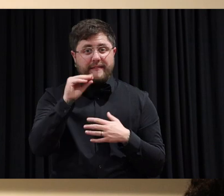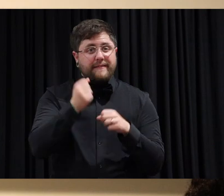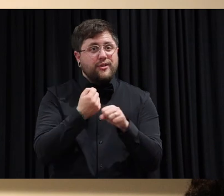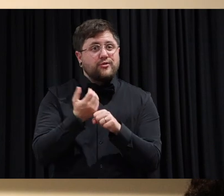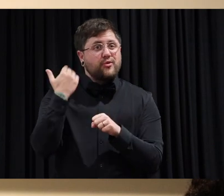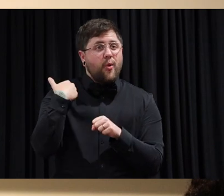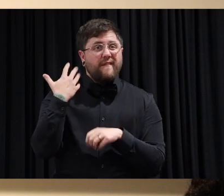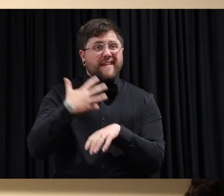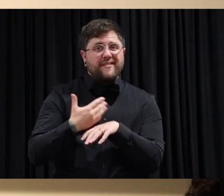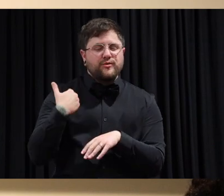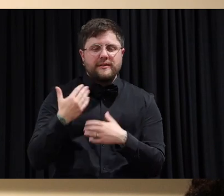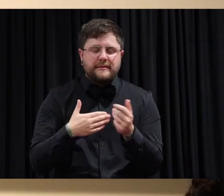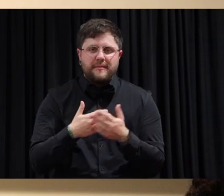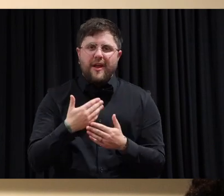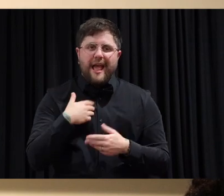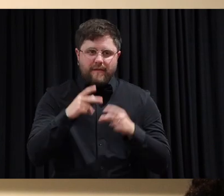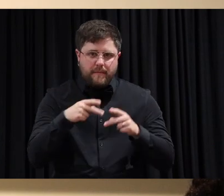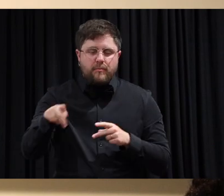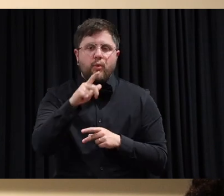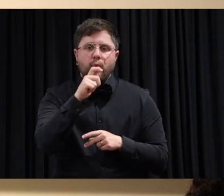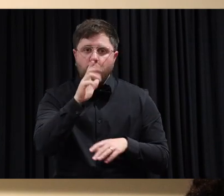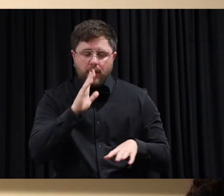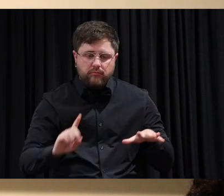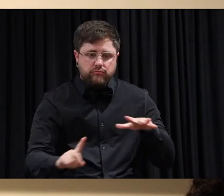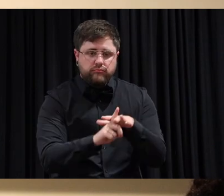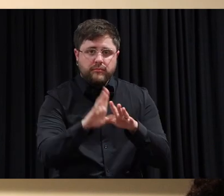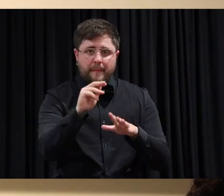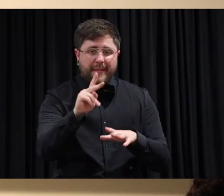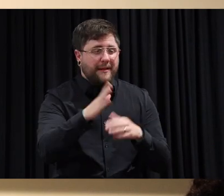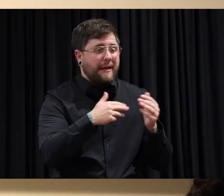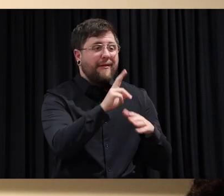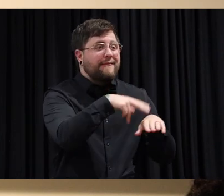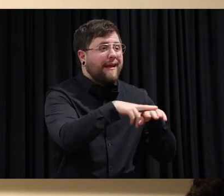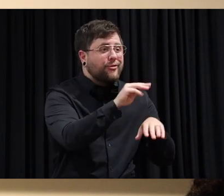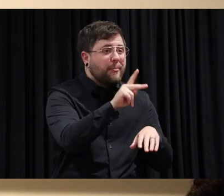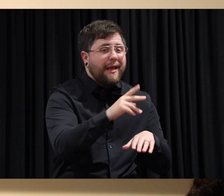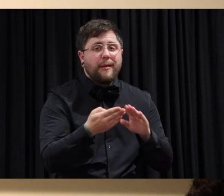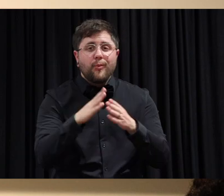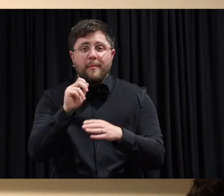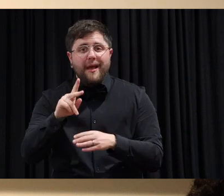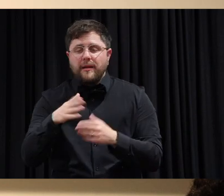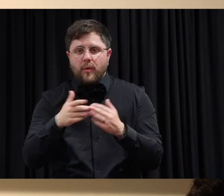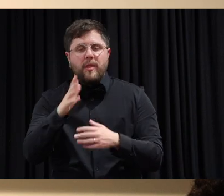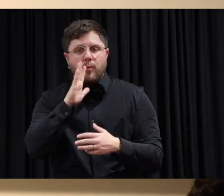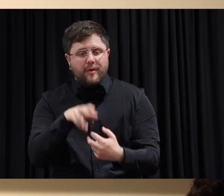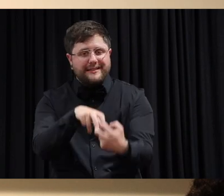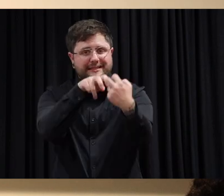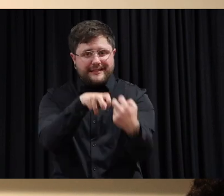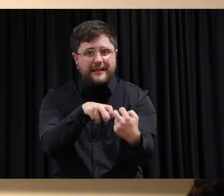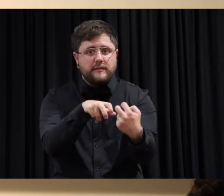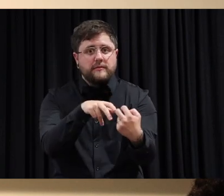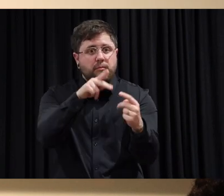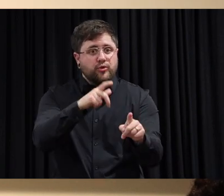or 5 days ago, there are people who have walked into a bank branch, whether it's a big national bank or a local community bank, sat across from someone who looks like